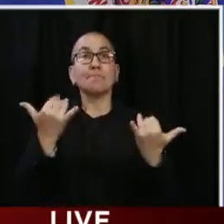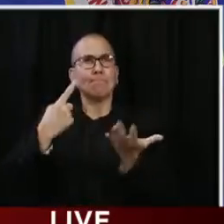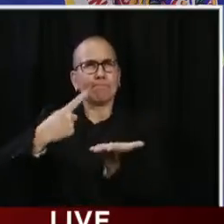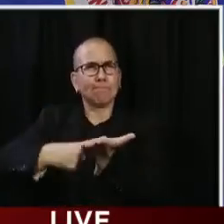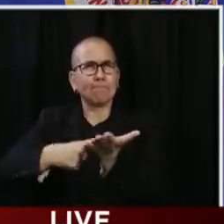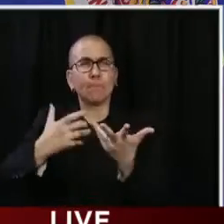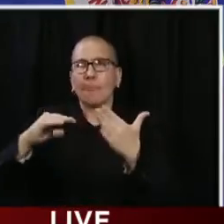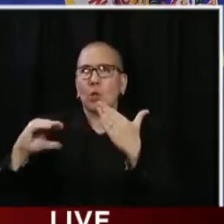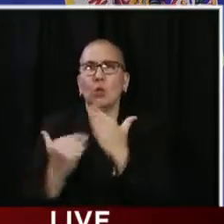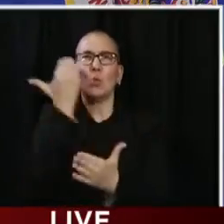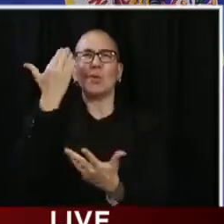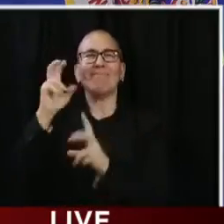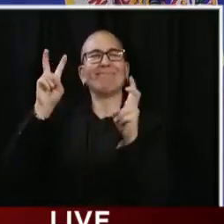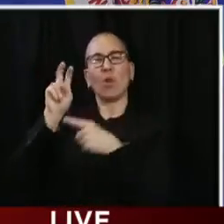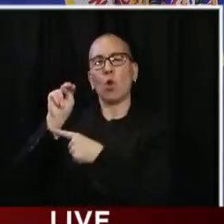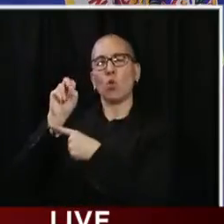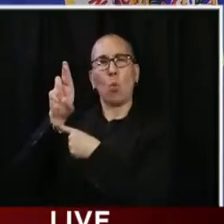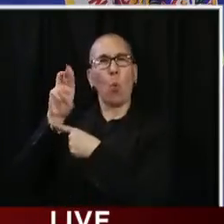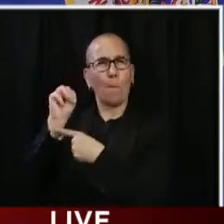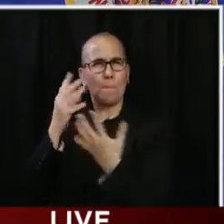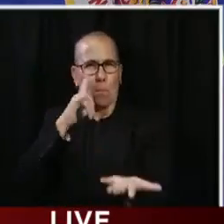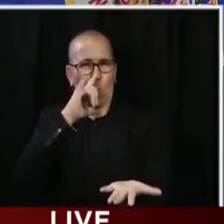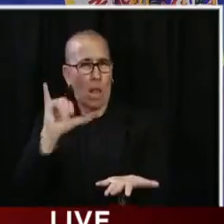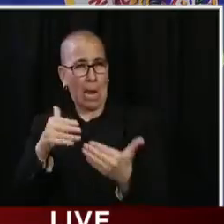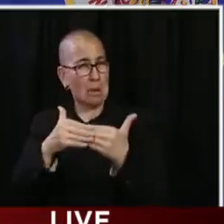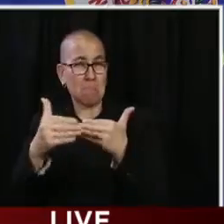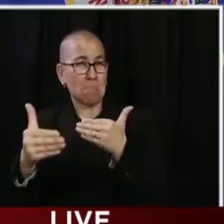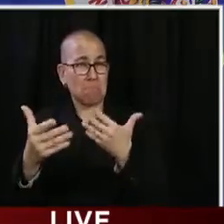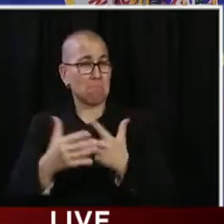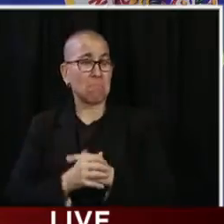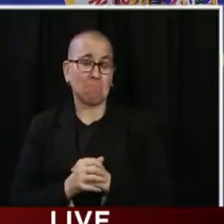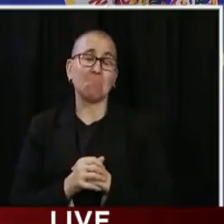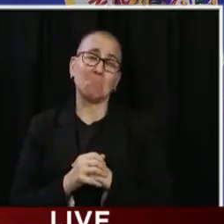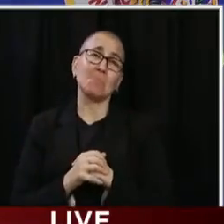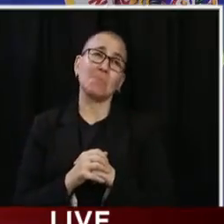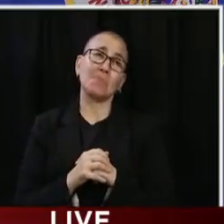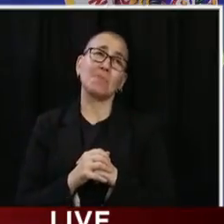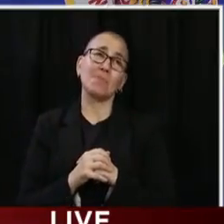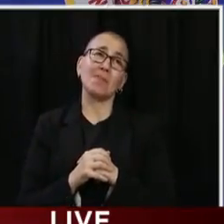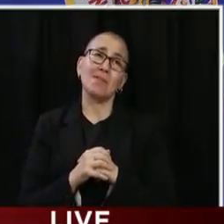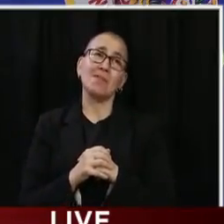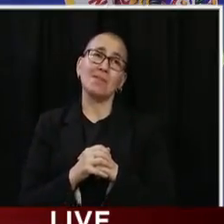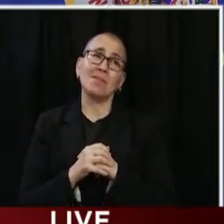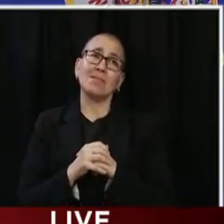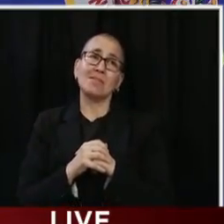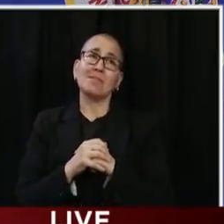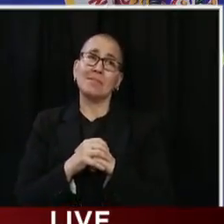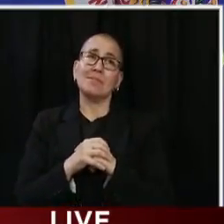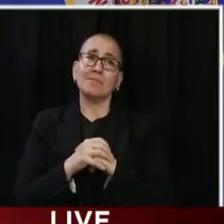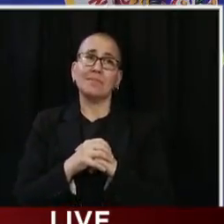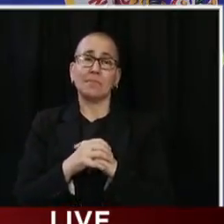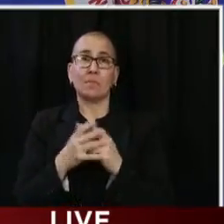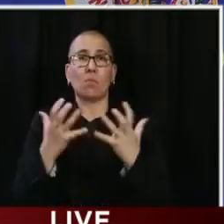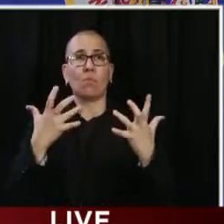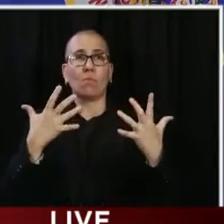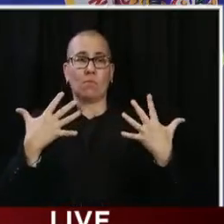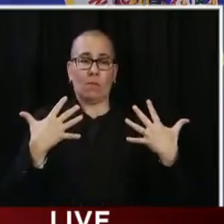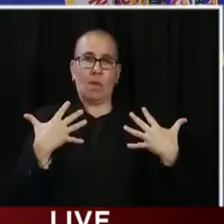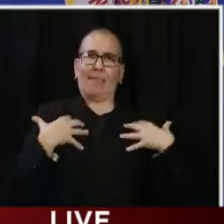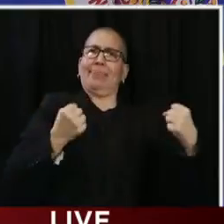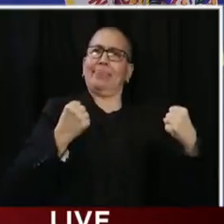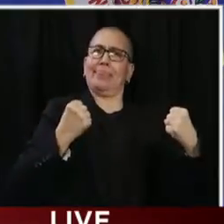times, the health, safety, economic, and mental and physical well-being of Minnesotans is our top priority, working with healthcare